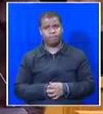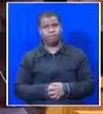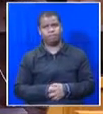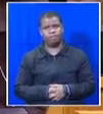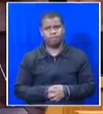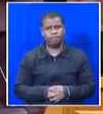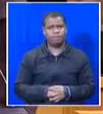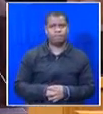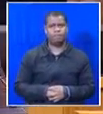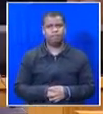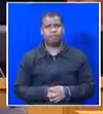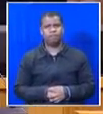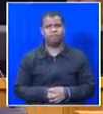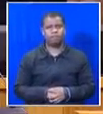member.